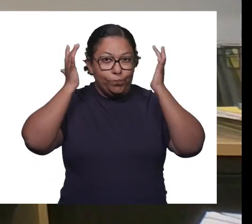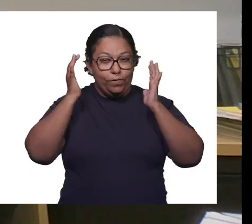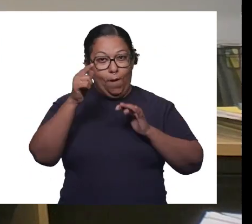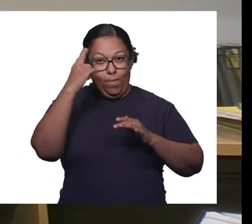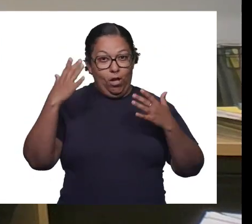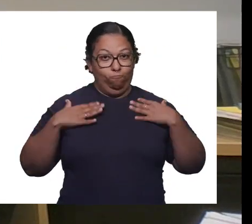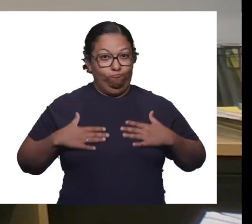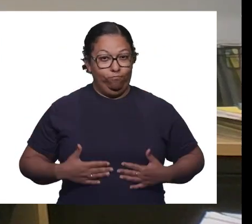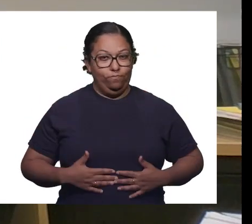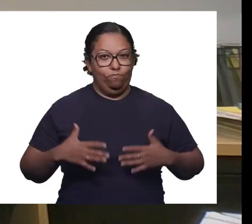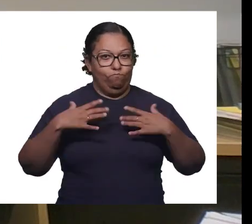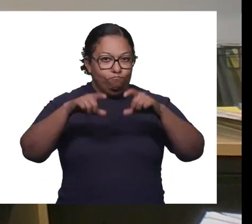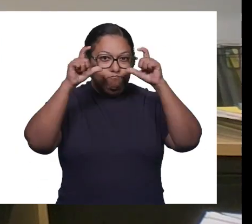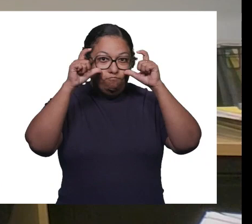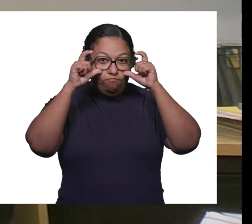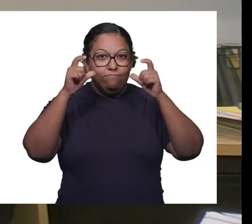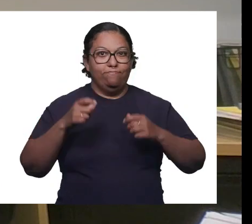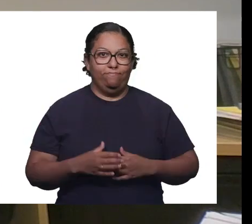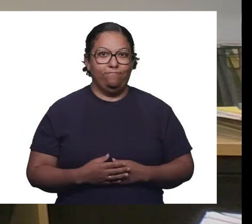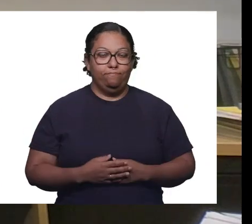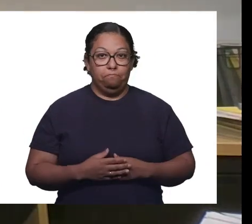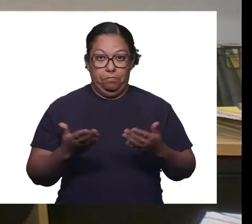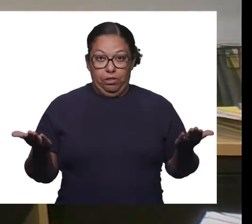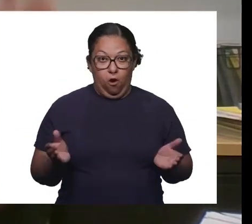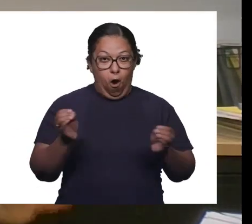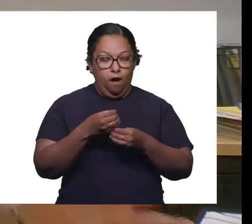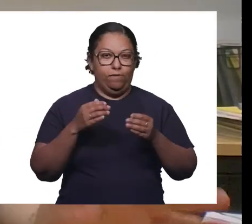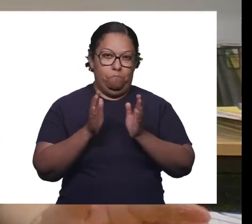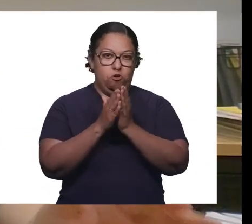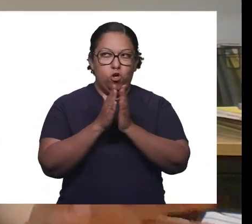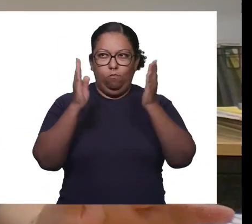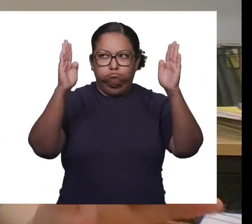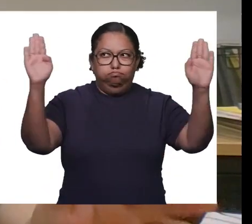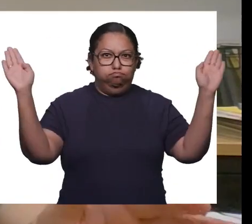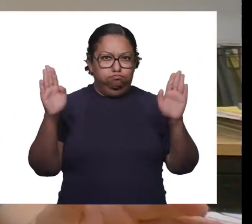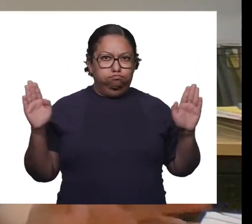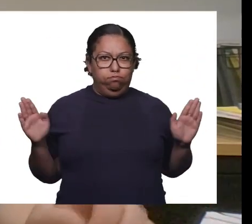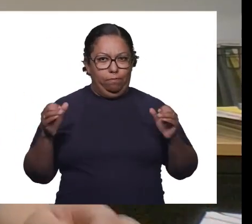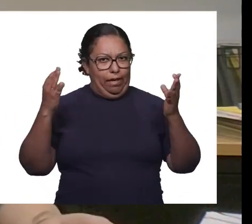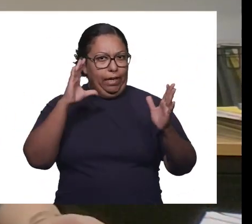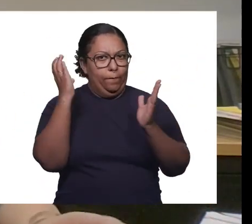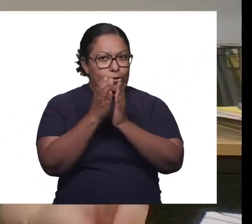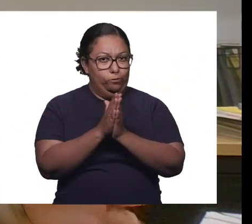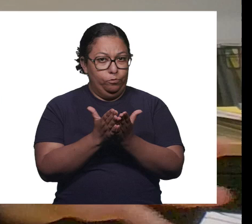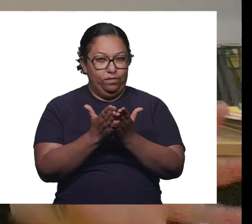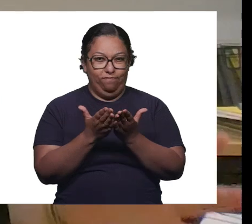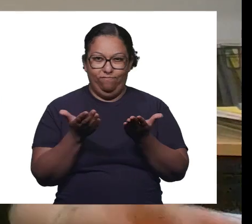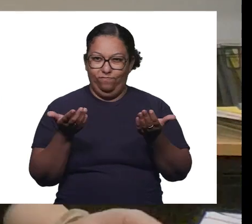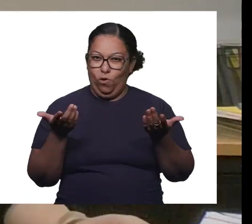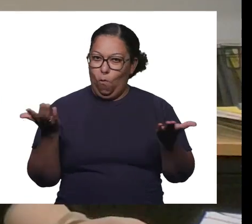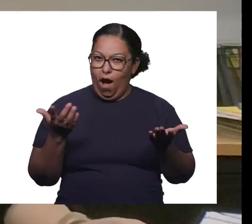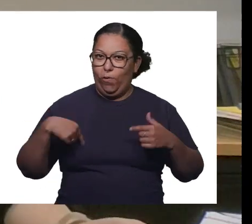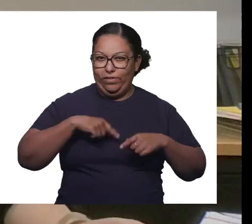and a black shirt, wearing glasses, in my office surrounded by books, many of them picture books, which we'll be celebrating